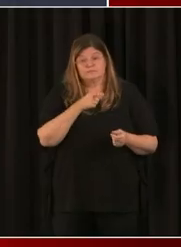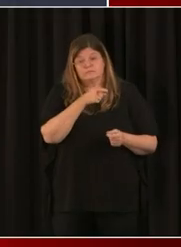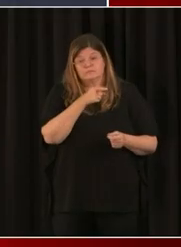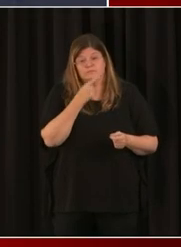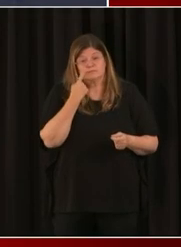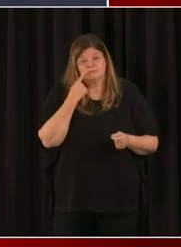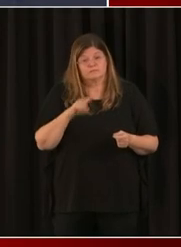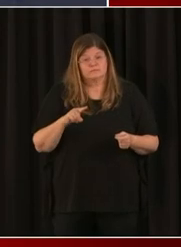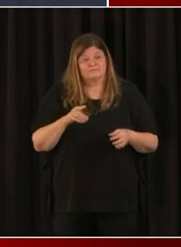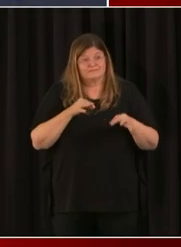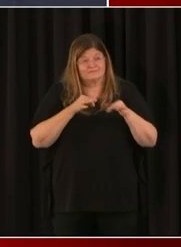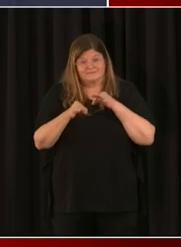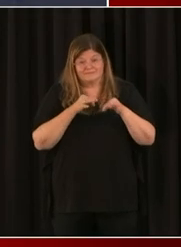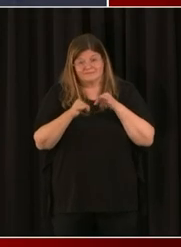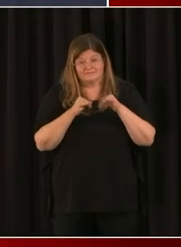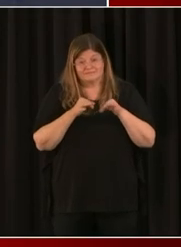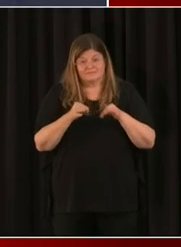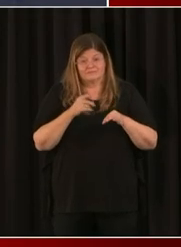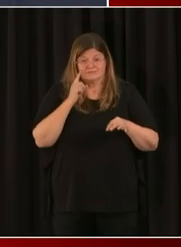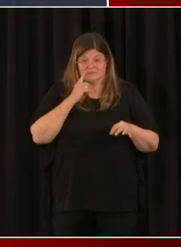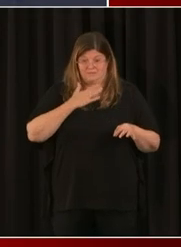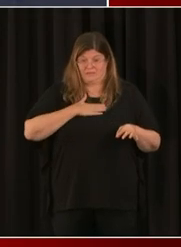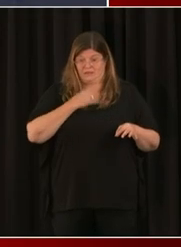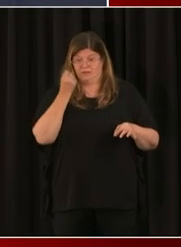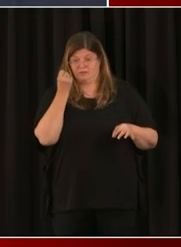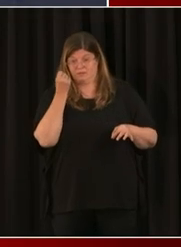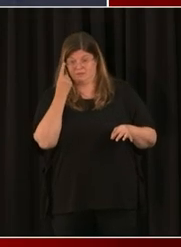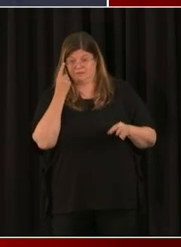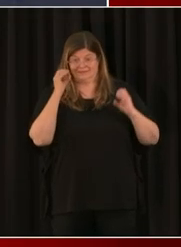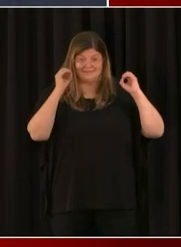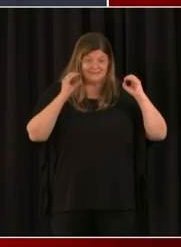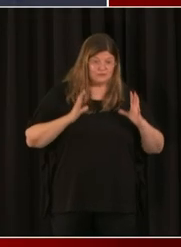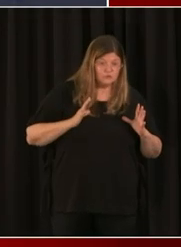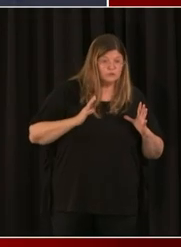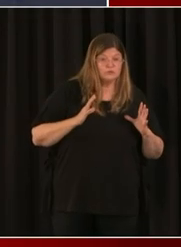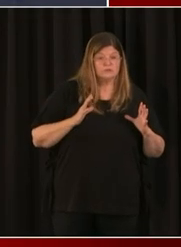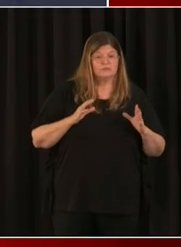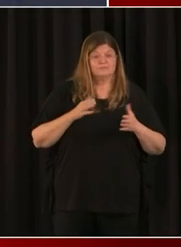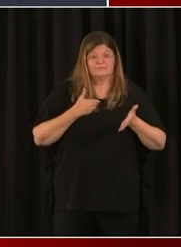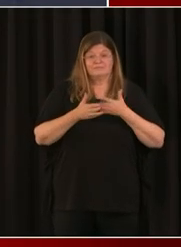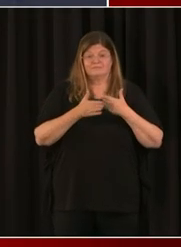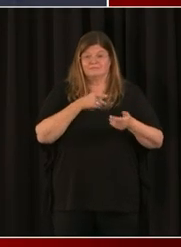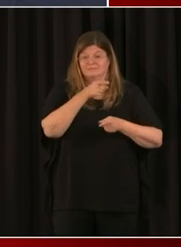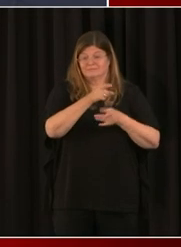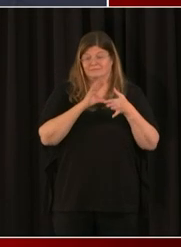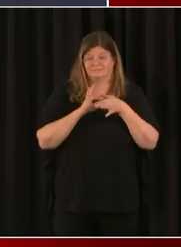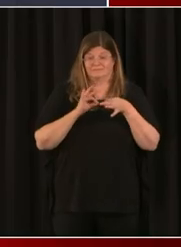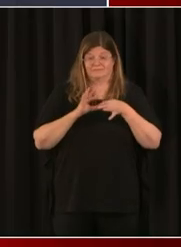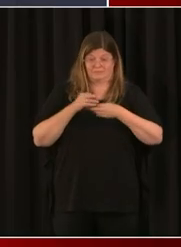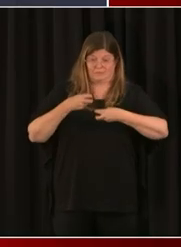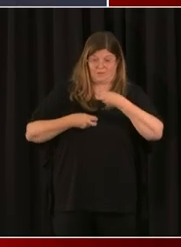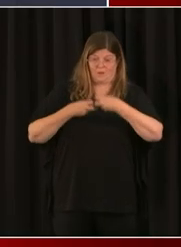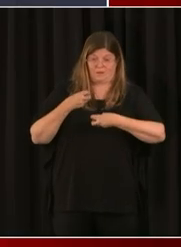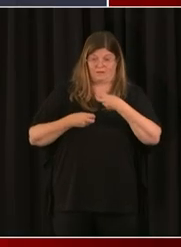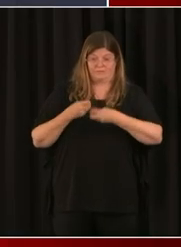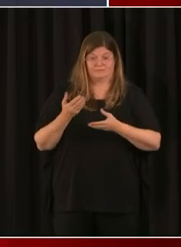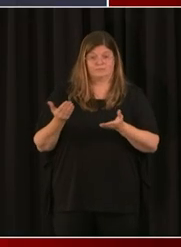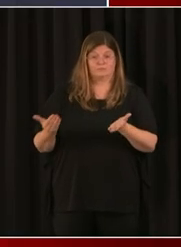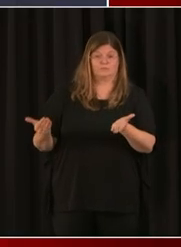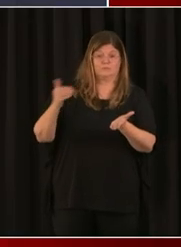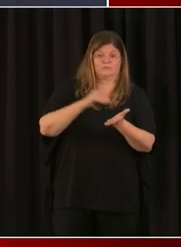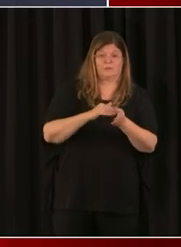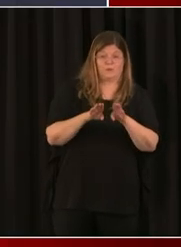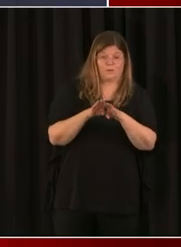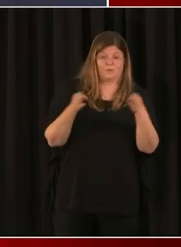you just further tease out, because my understanding, just speaking with teachers, is, or even you've said it, that a problem of reopening schools was,